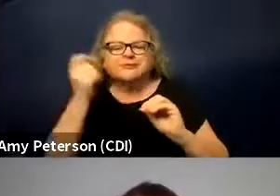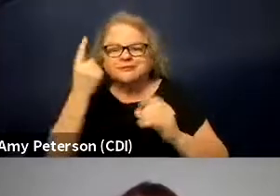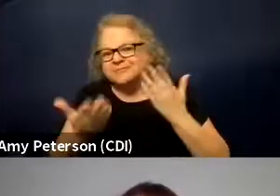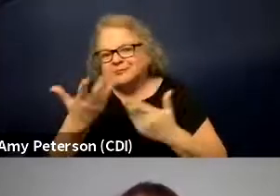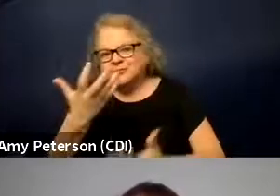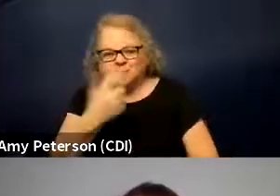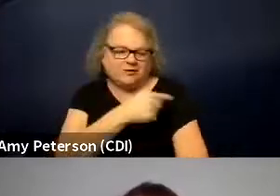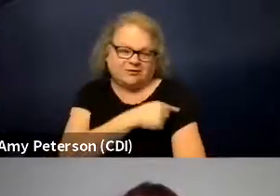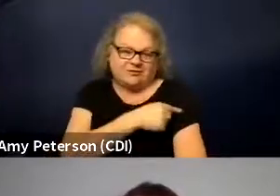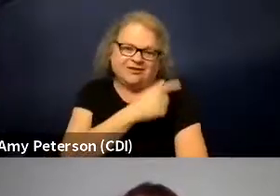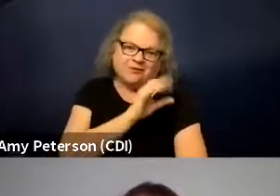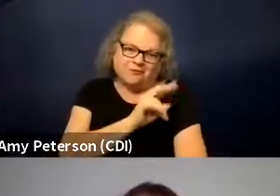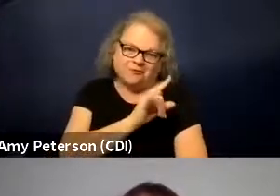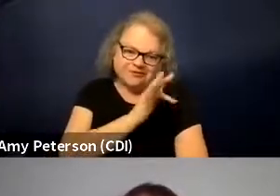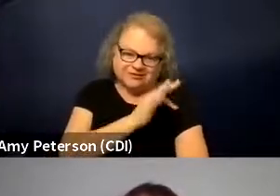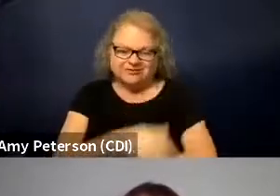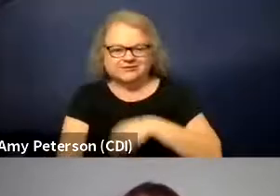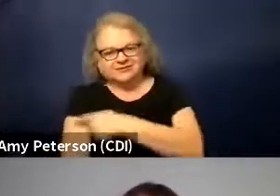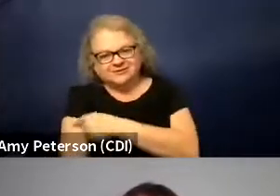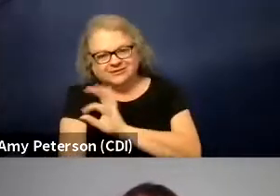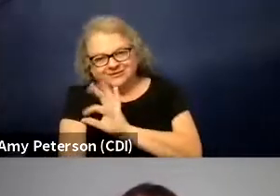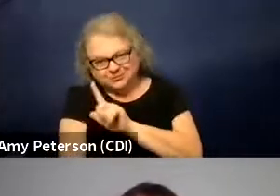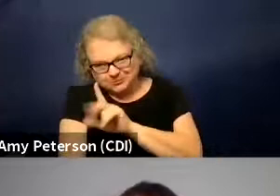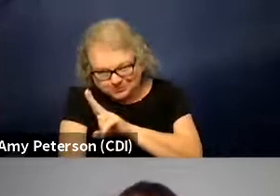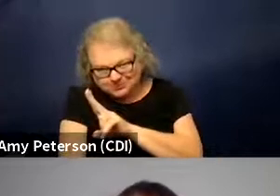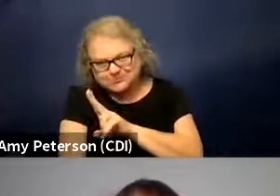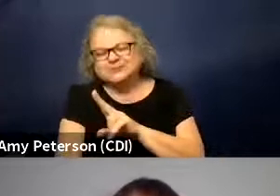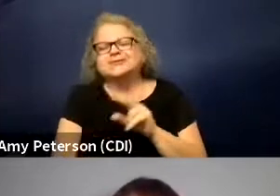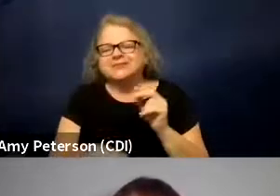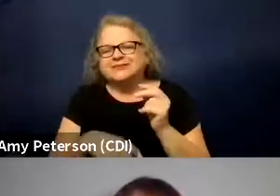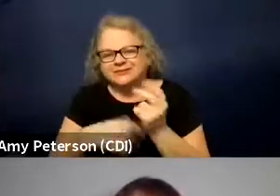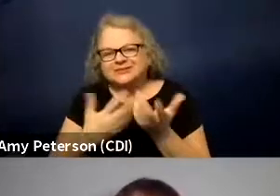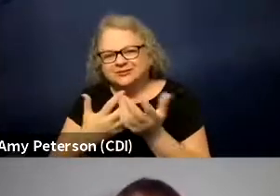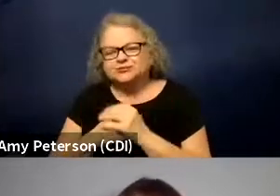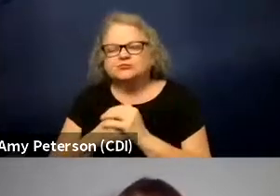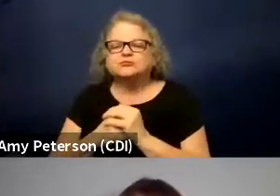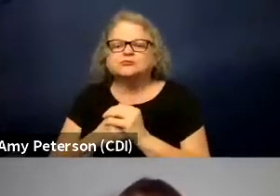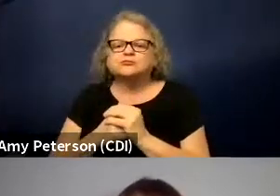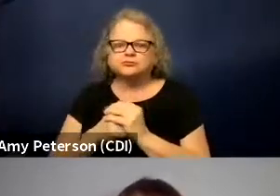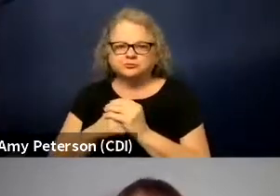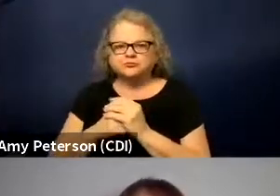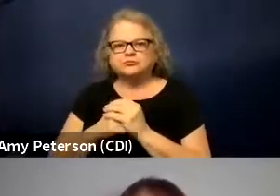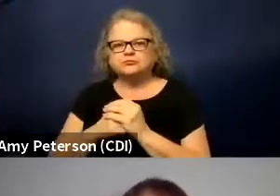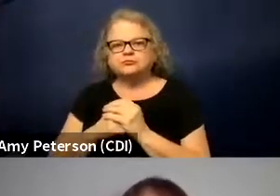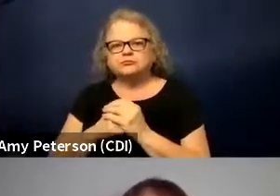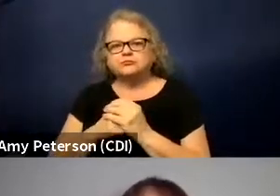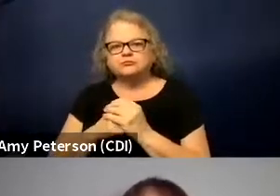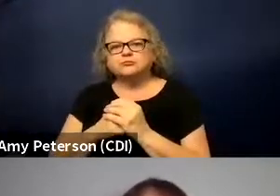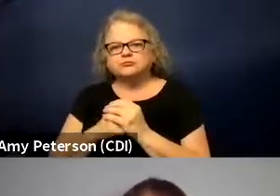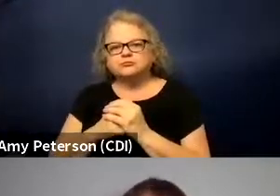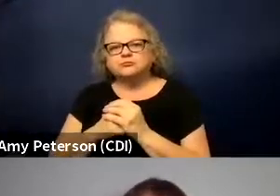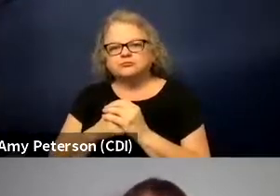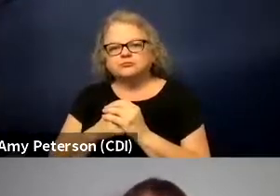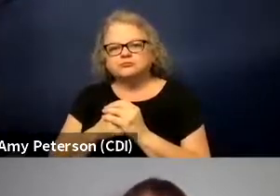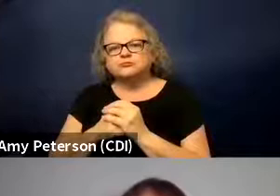that people understand that your flu shot is part of COVID prevention. If you got